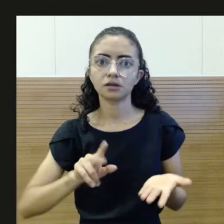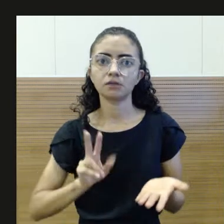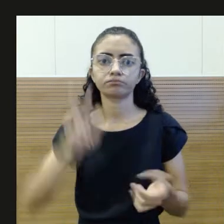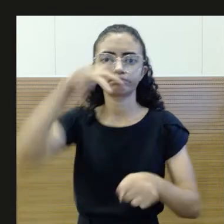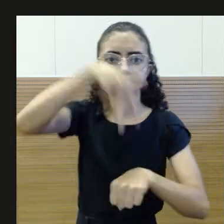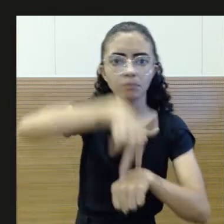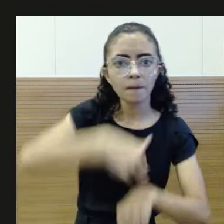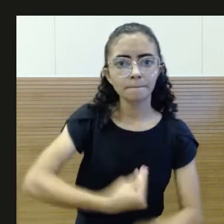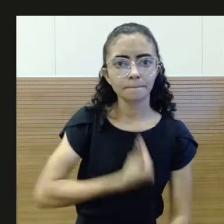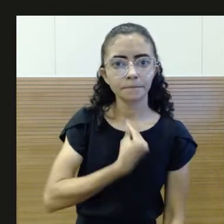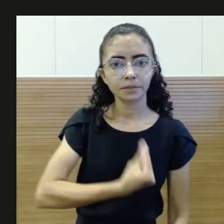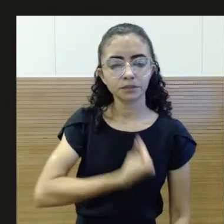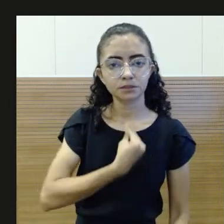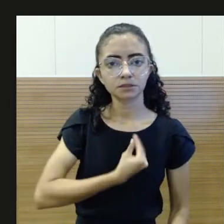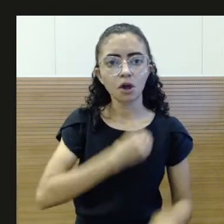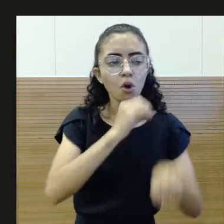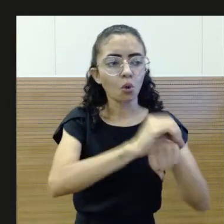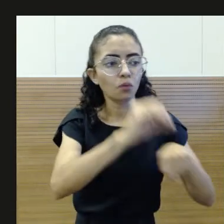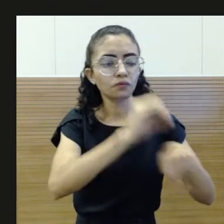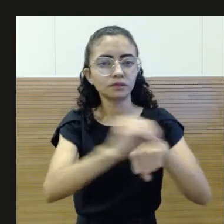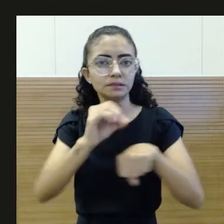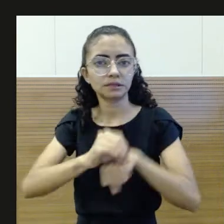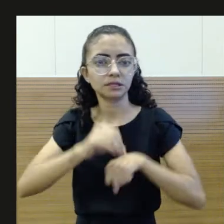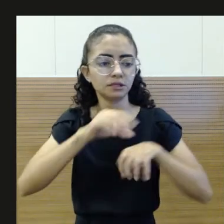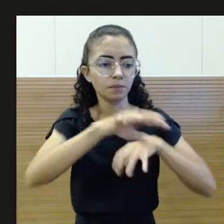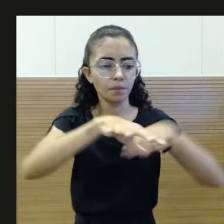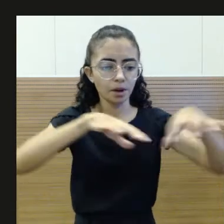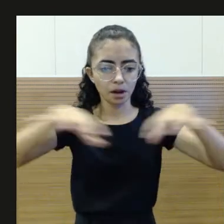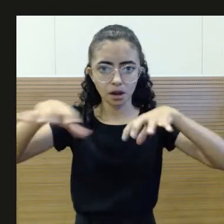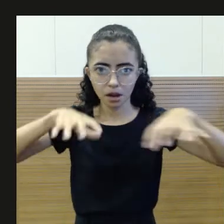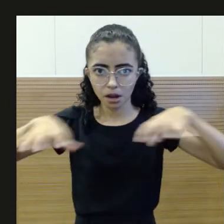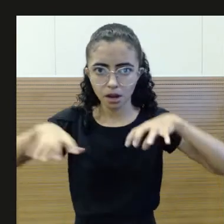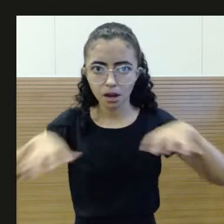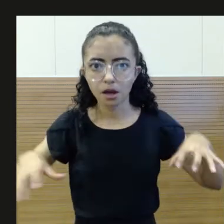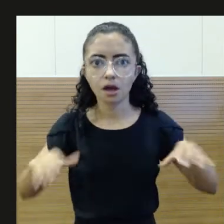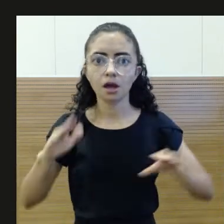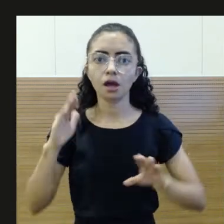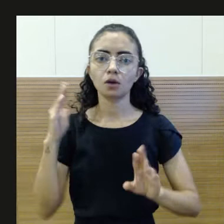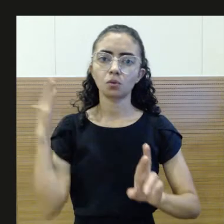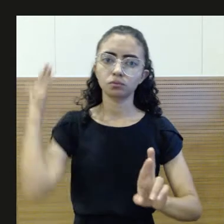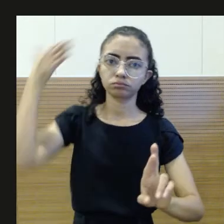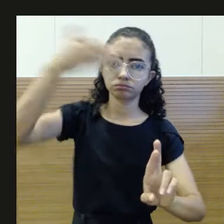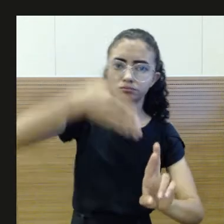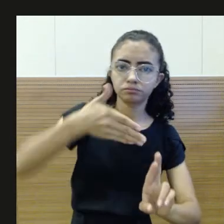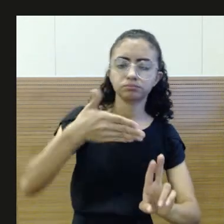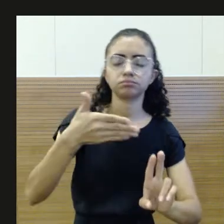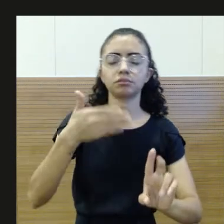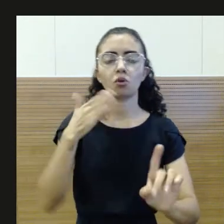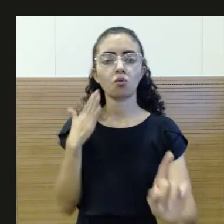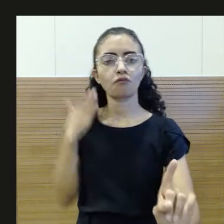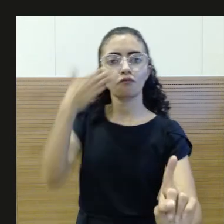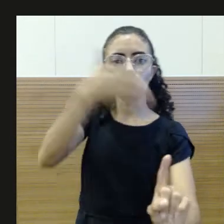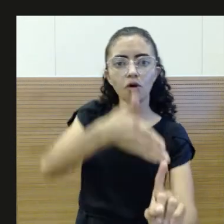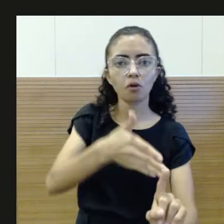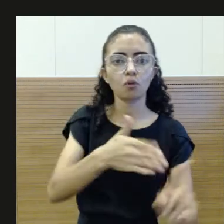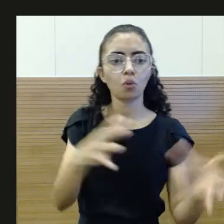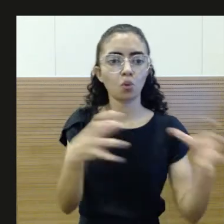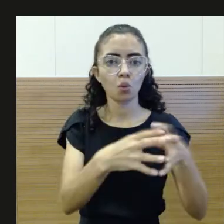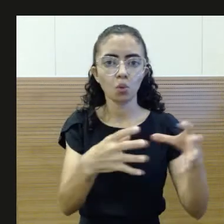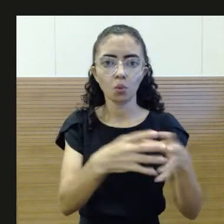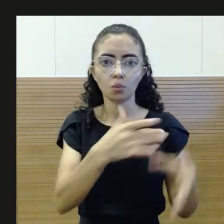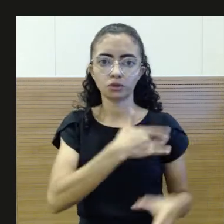the more federal in terms of this autochthonous food. And also, it